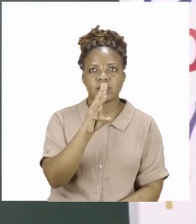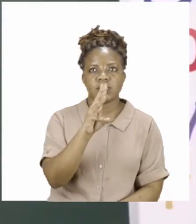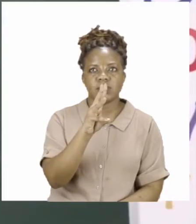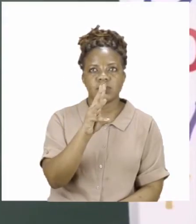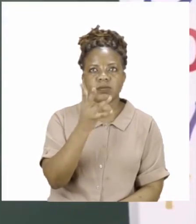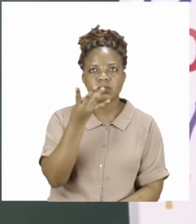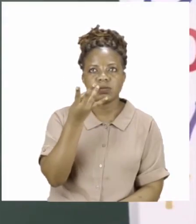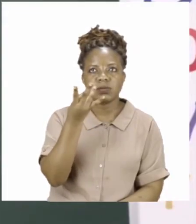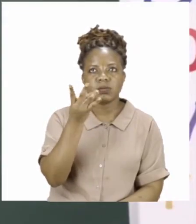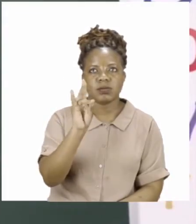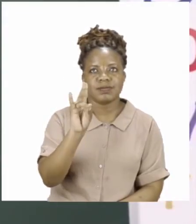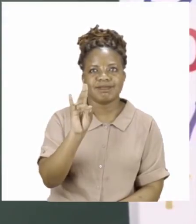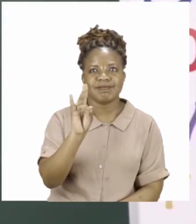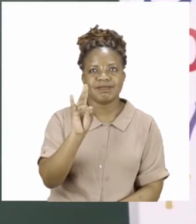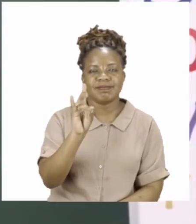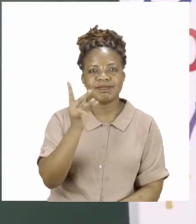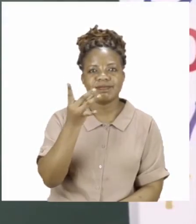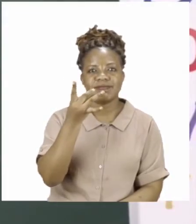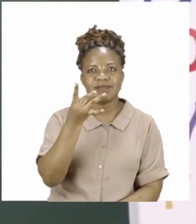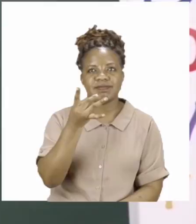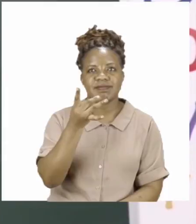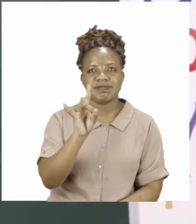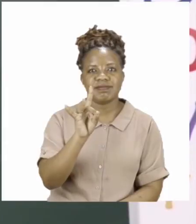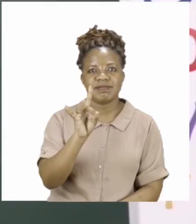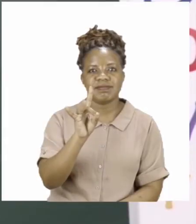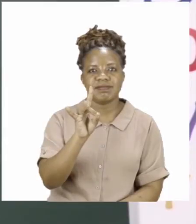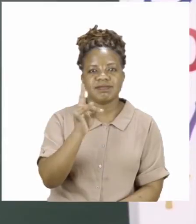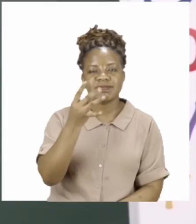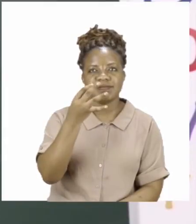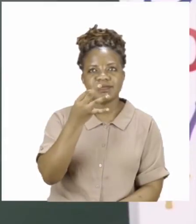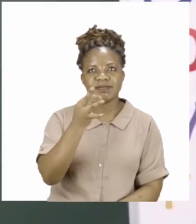6, 7, 8,